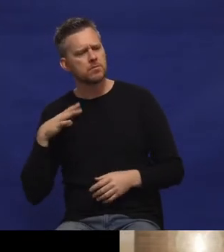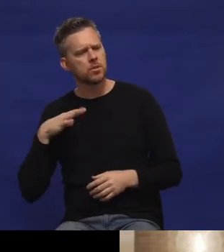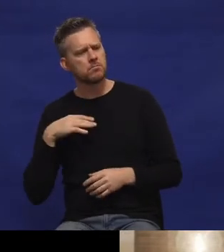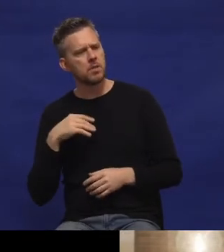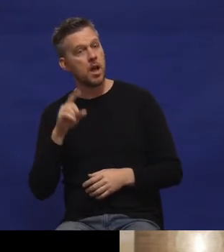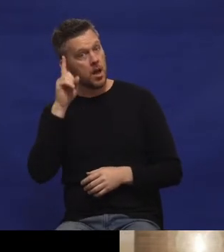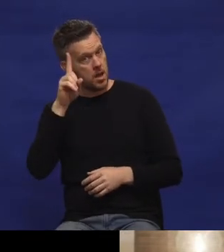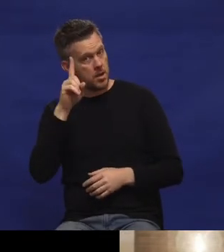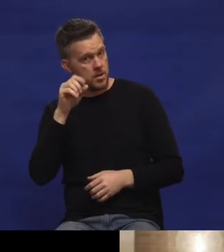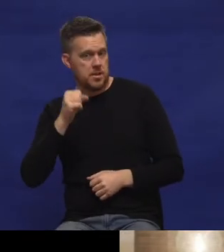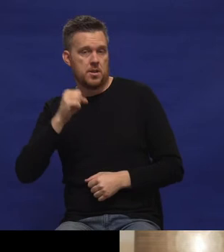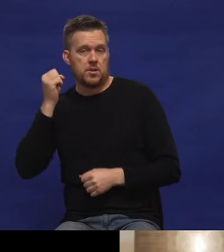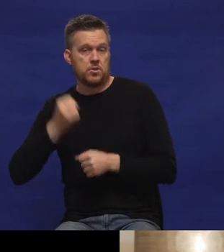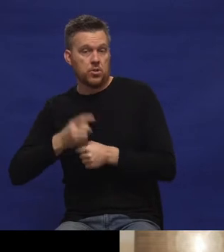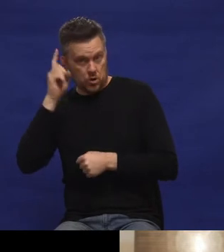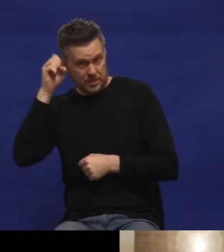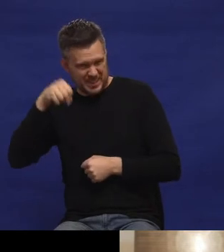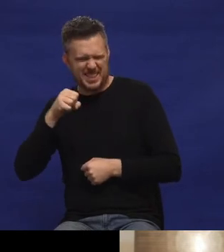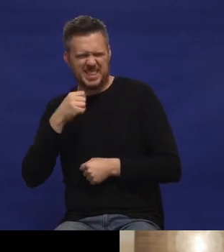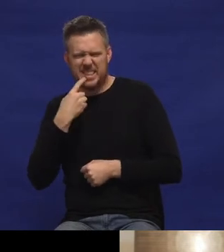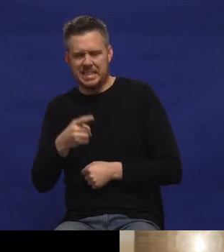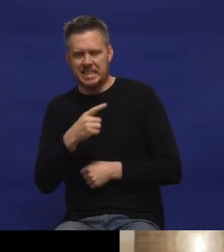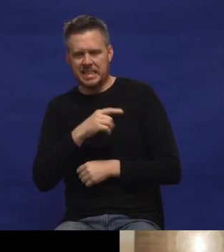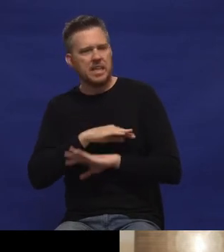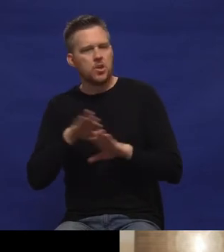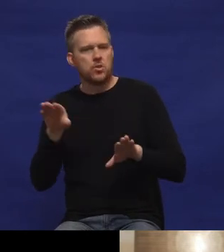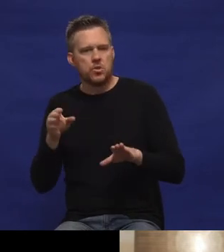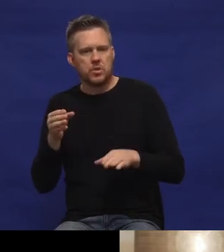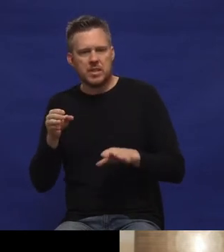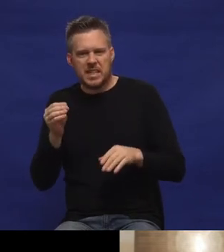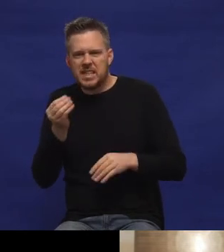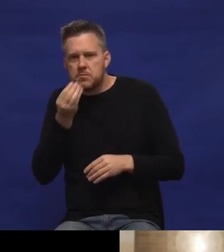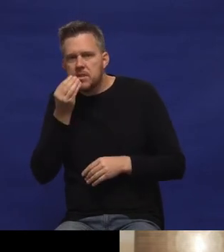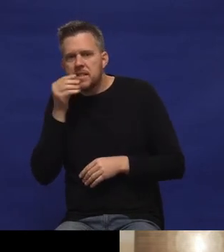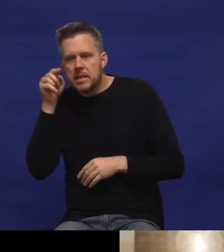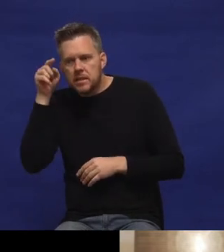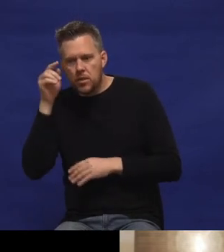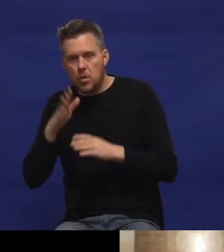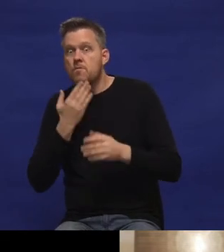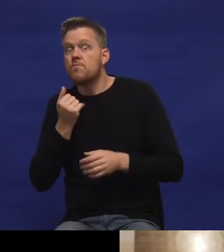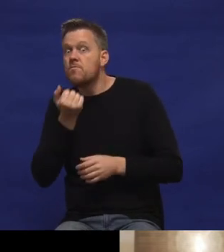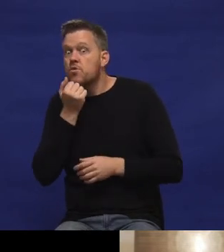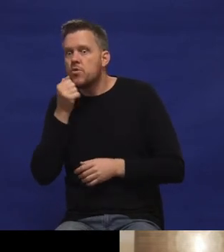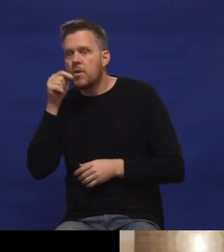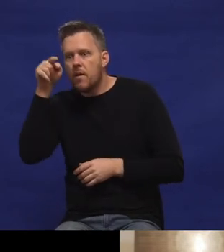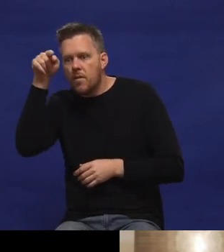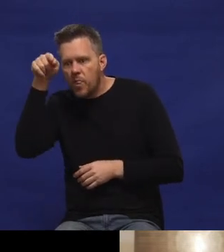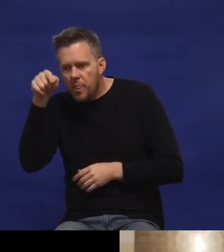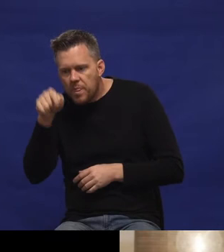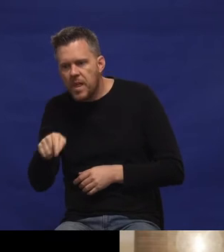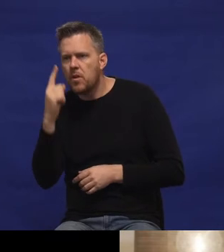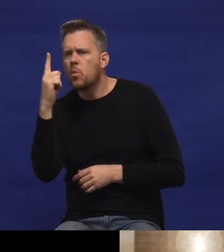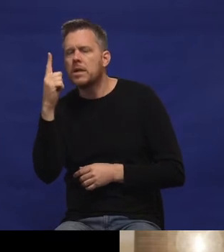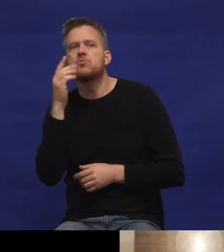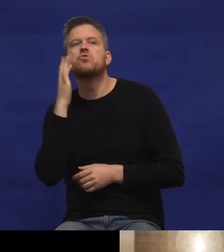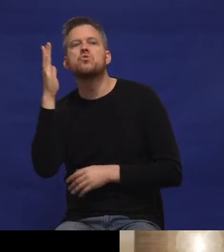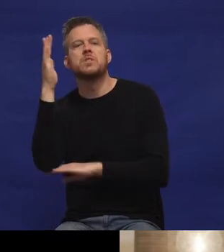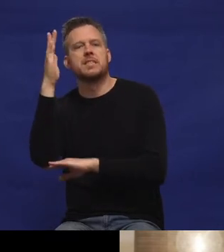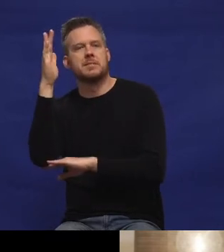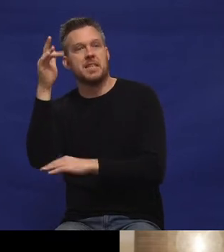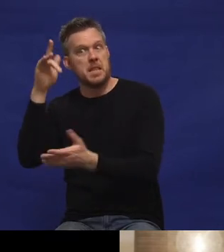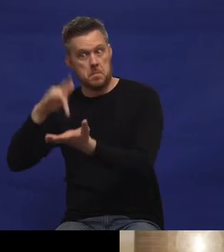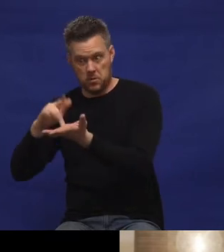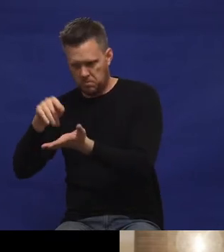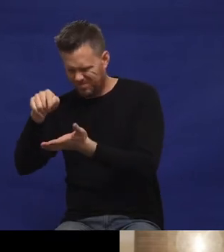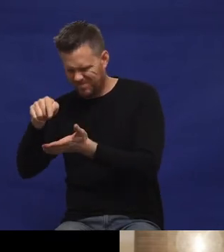in the garden, but God did say we're not allowed to eat the fruit of the tree that's in the middle of the garden. In